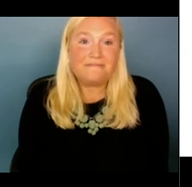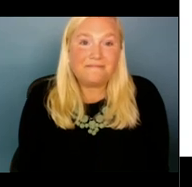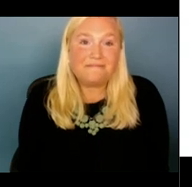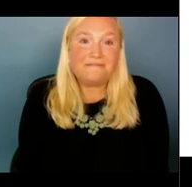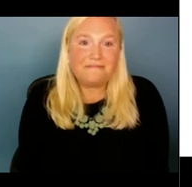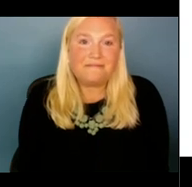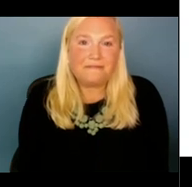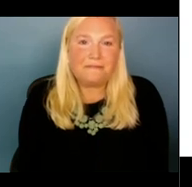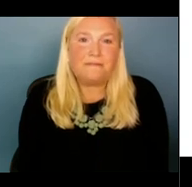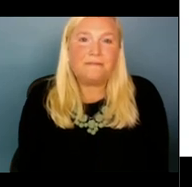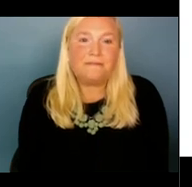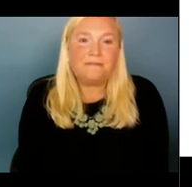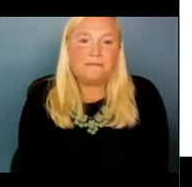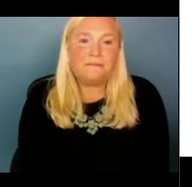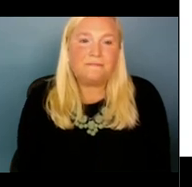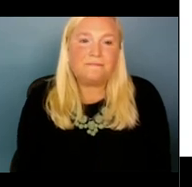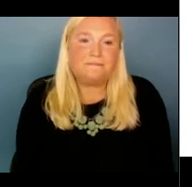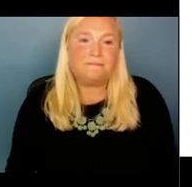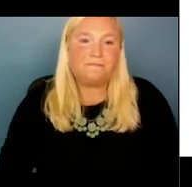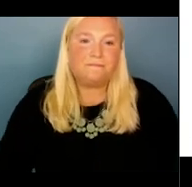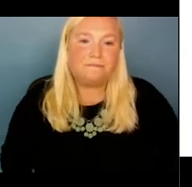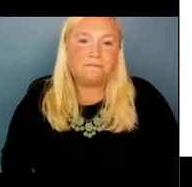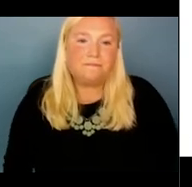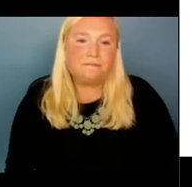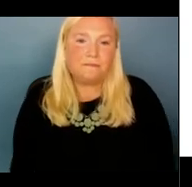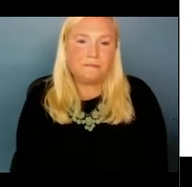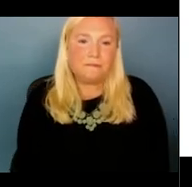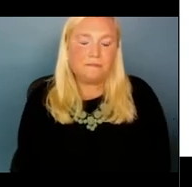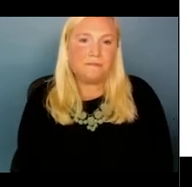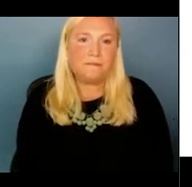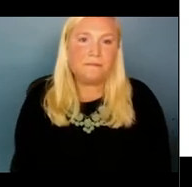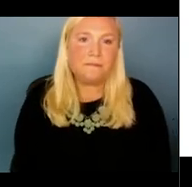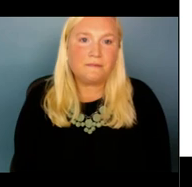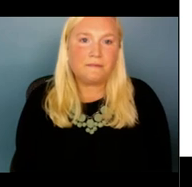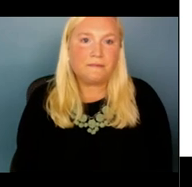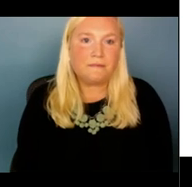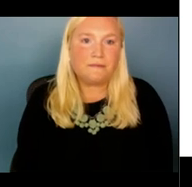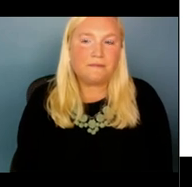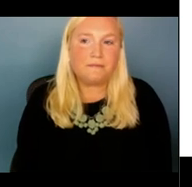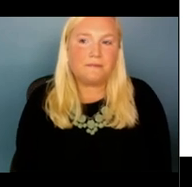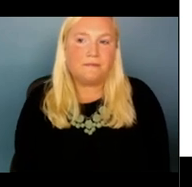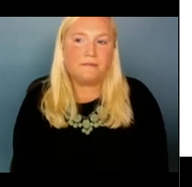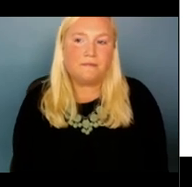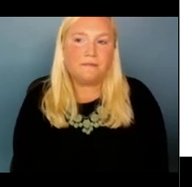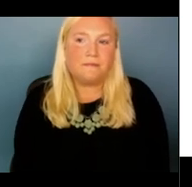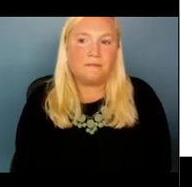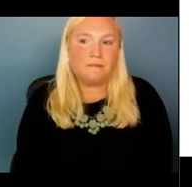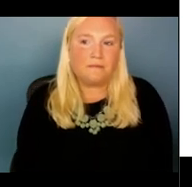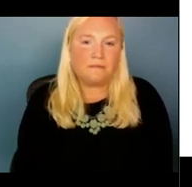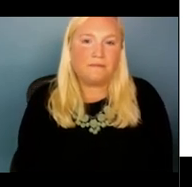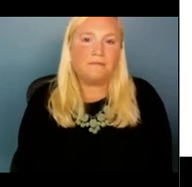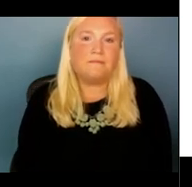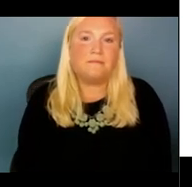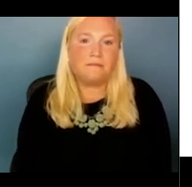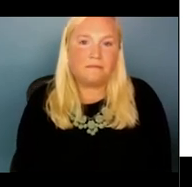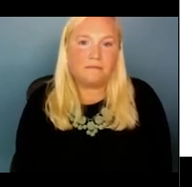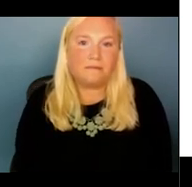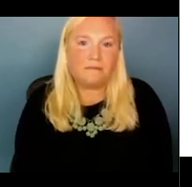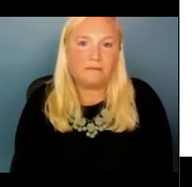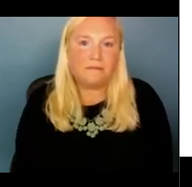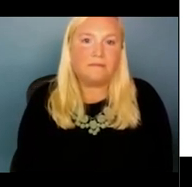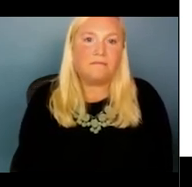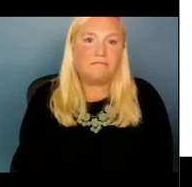in therapy. Many students will go through a period of time when they're coping well with their stuttering. They're not